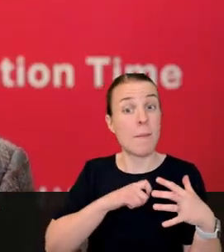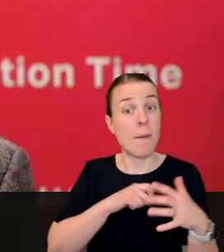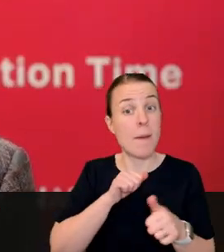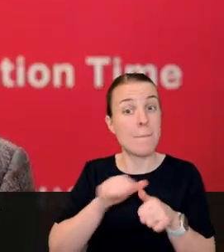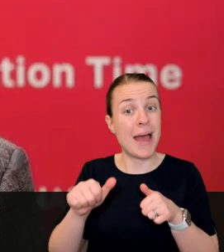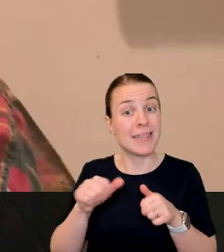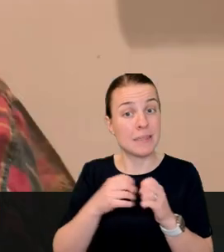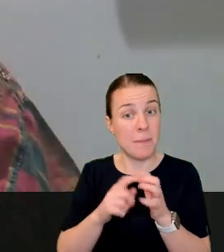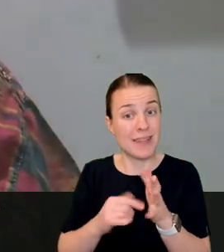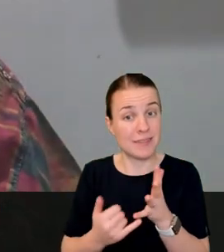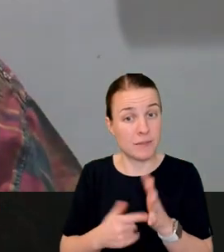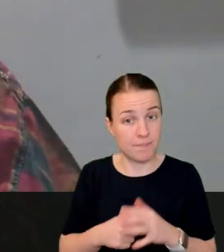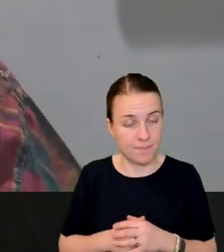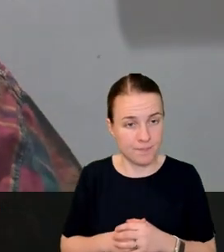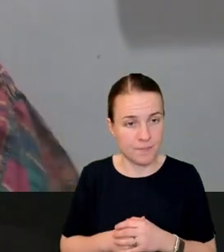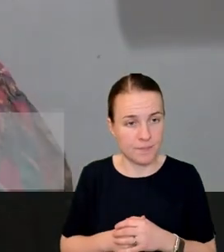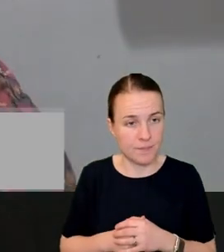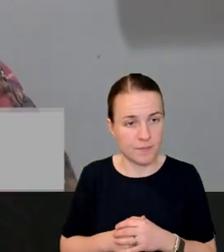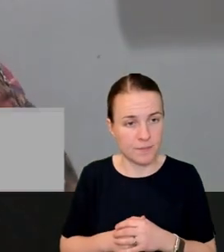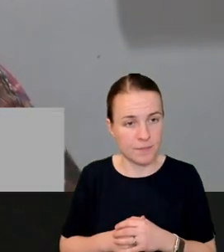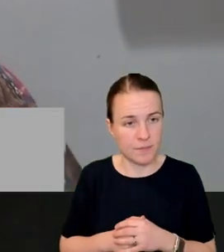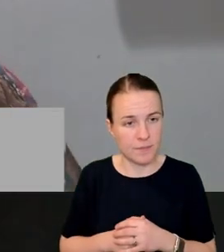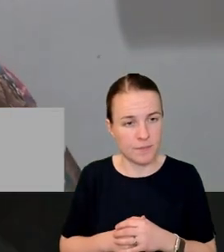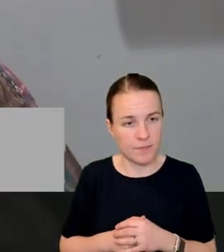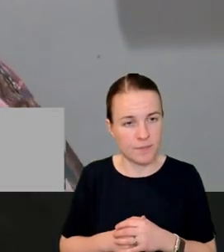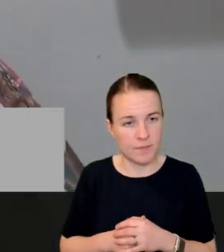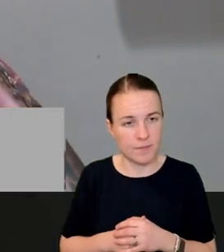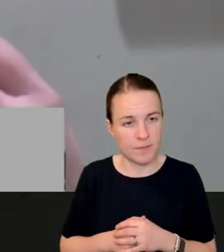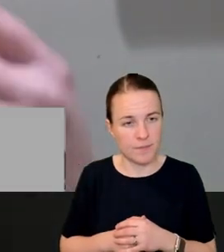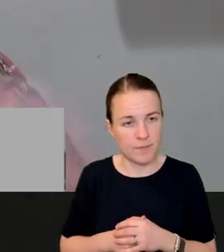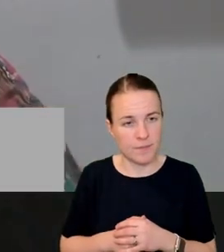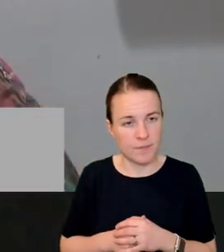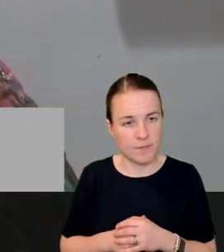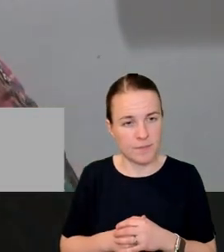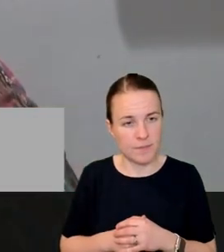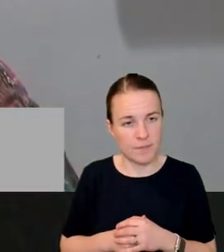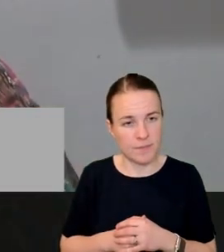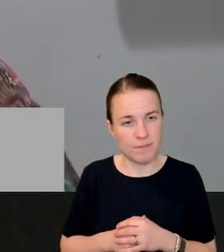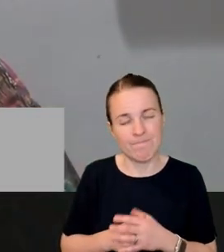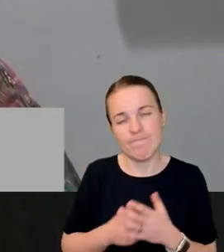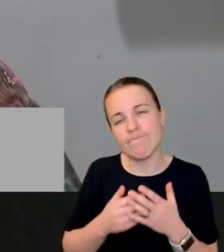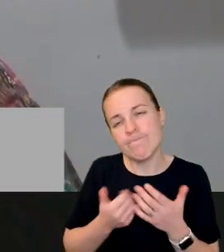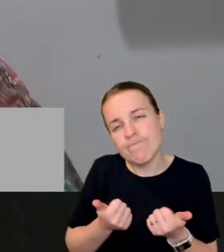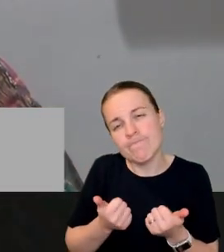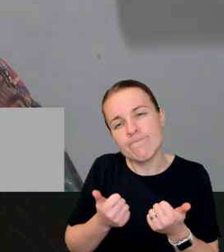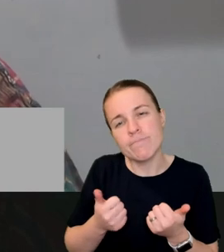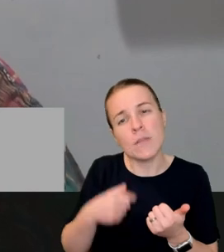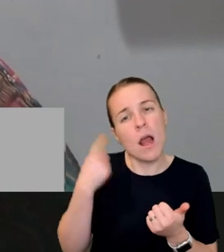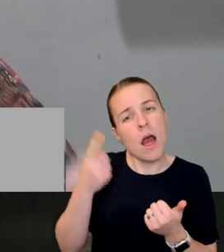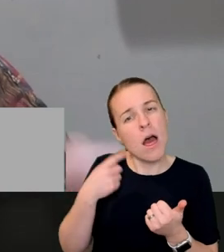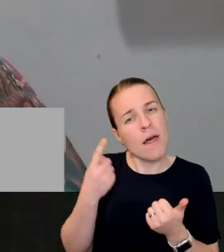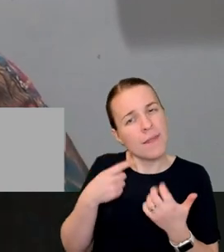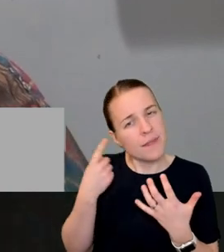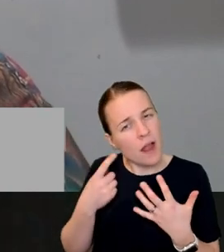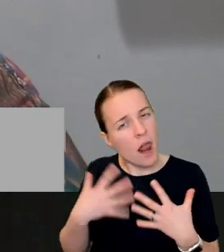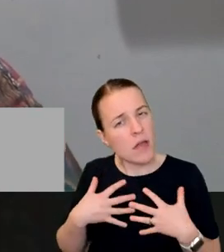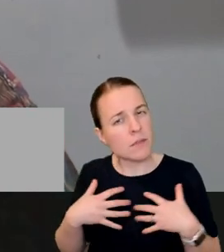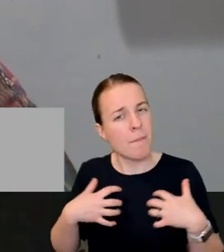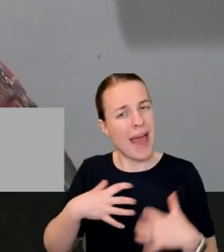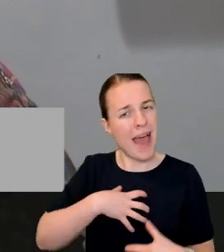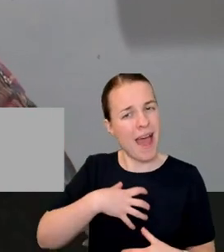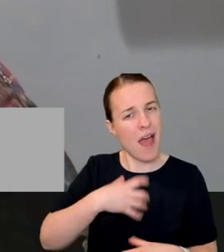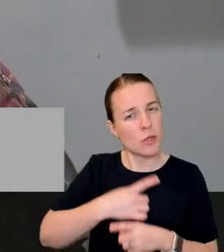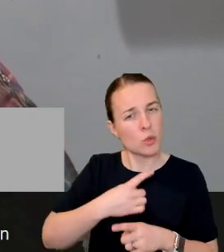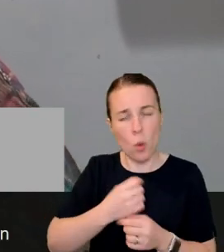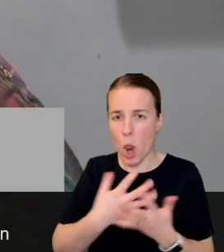Thank you. The Mayor's talked a lot about resigning this evening, and actually when I go out and I speak to people in London, more than any other